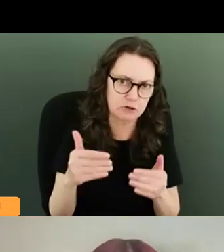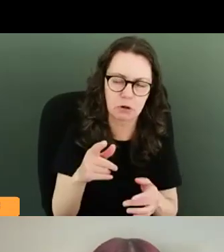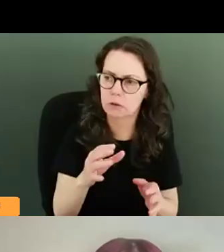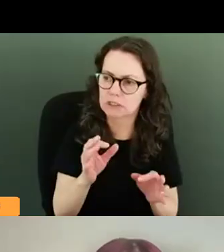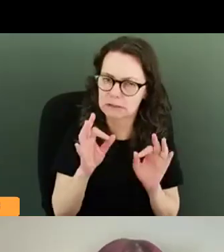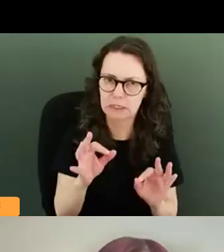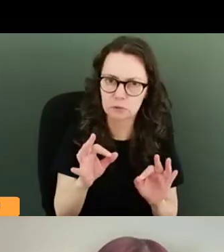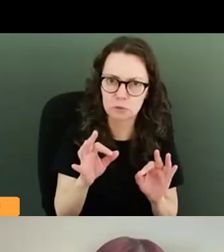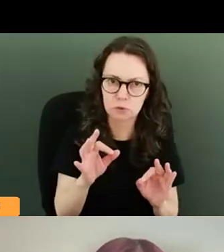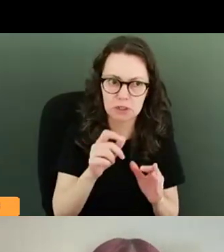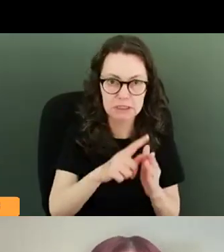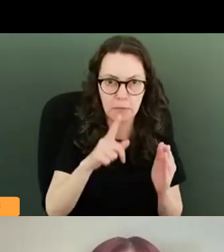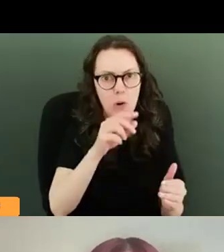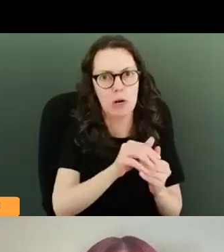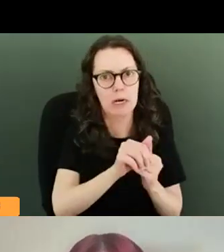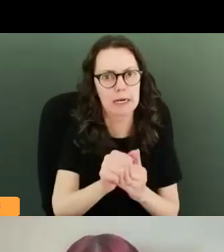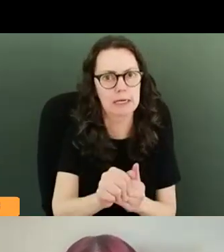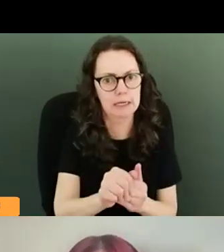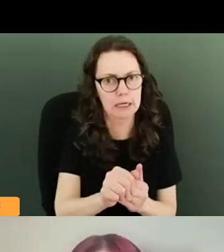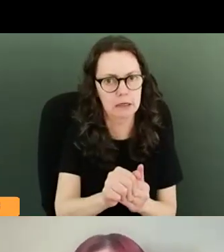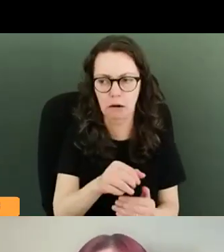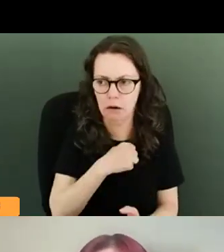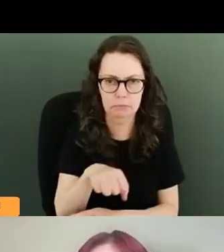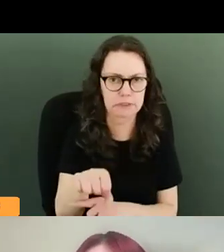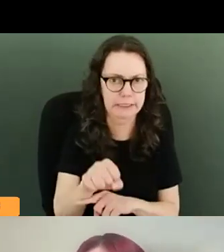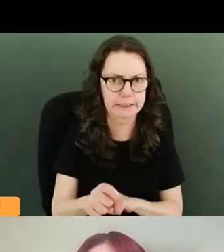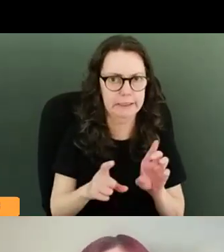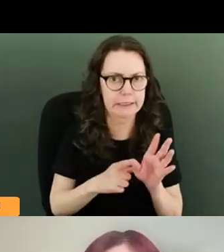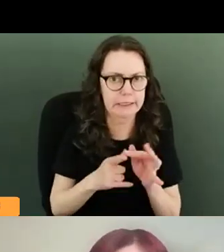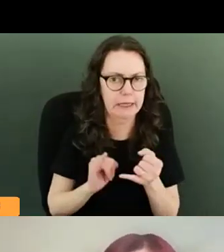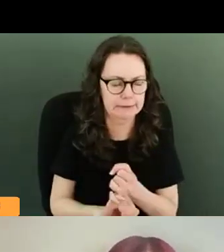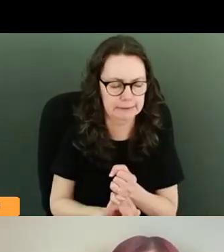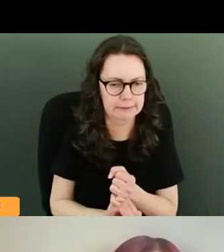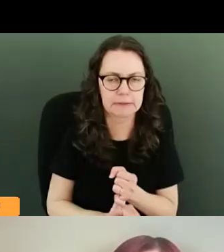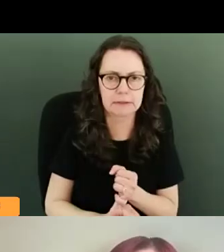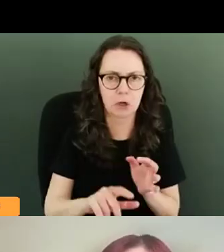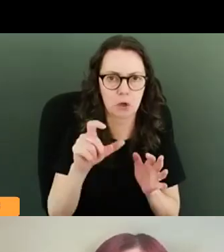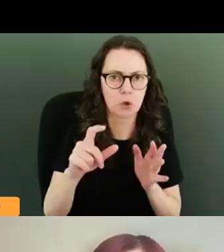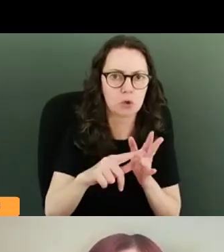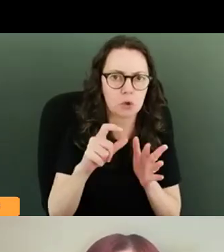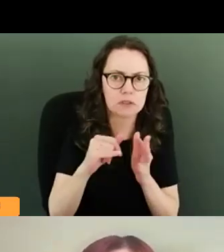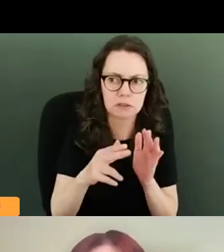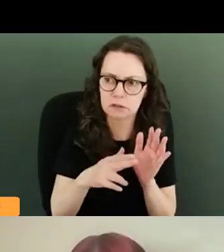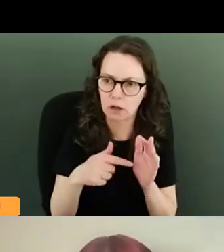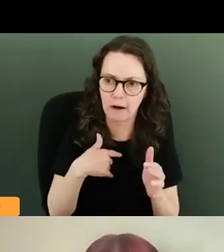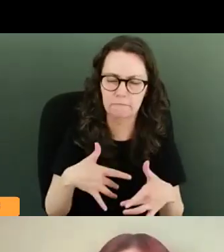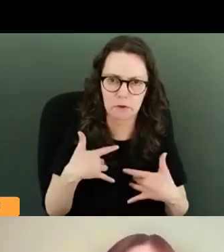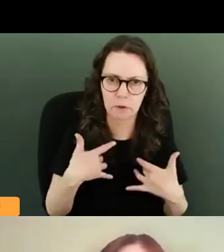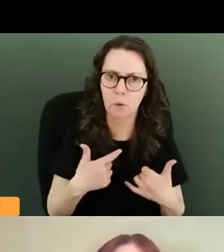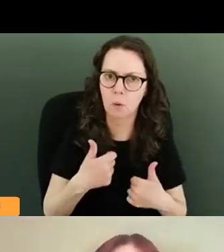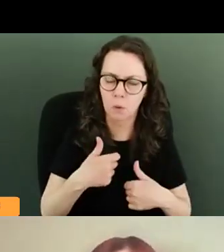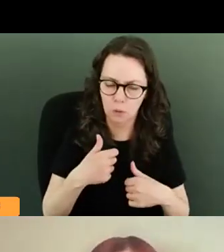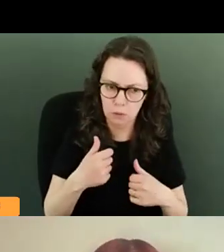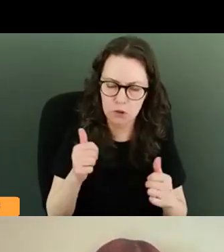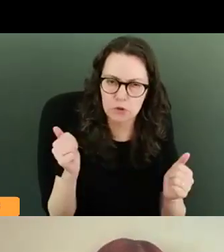special to me. Personally, I'm a really strong believer in the power of co-design, having been both a participant and also